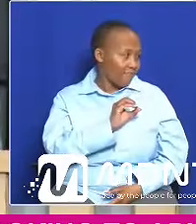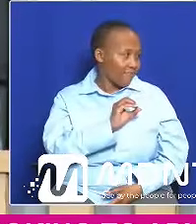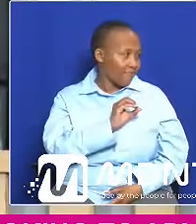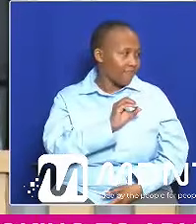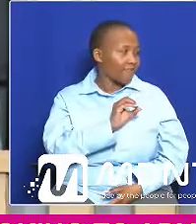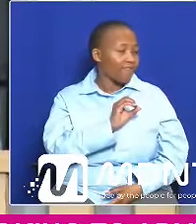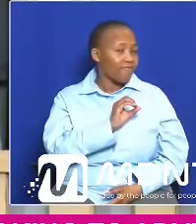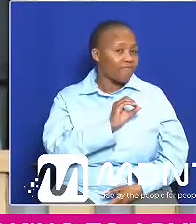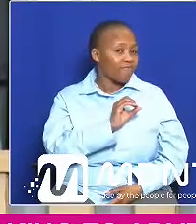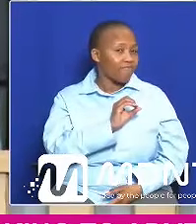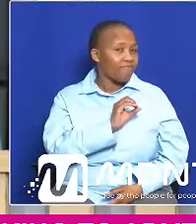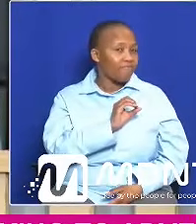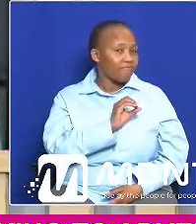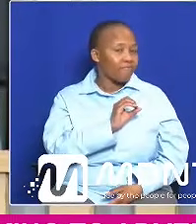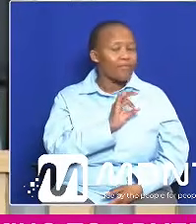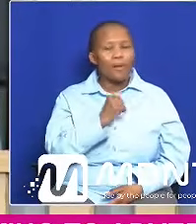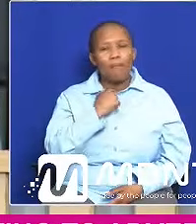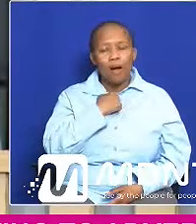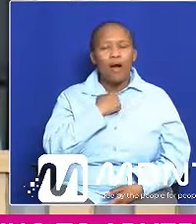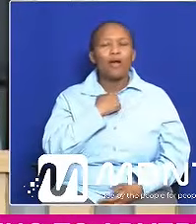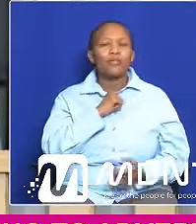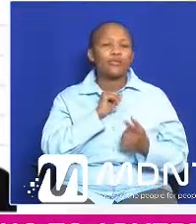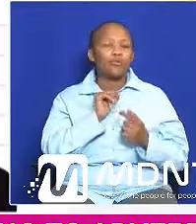Mine is marked 1.1.